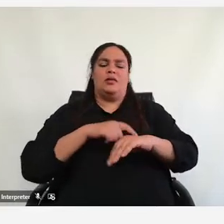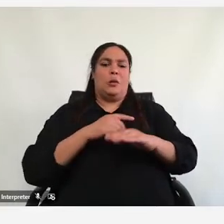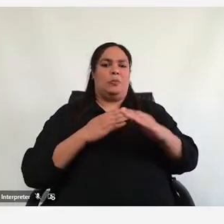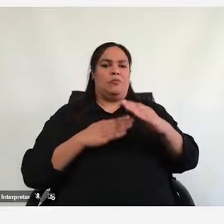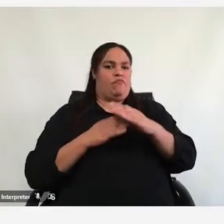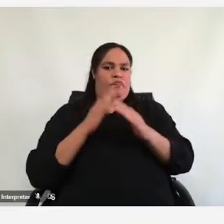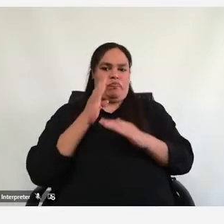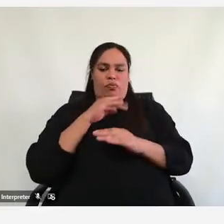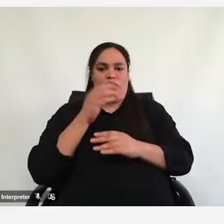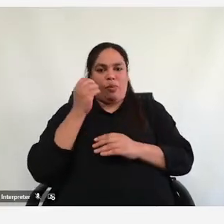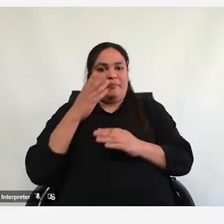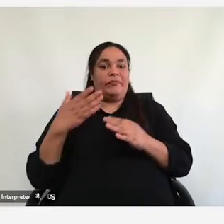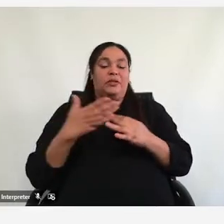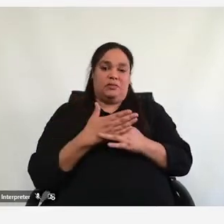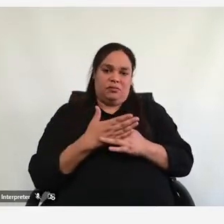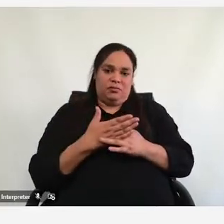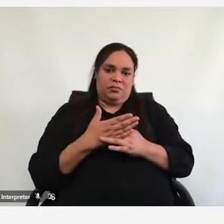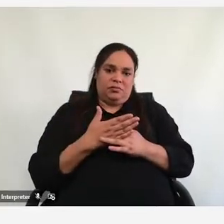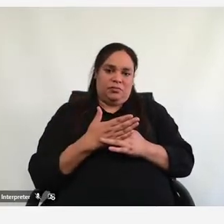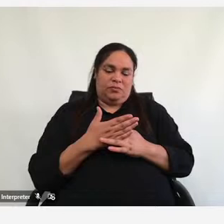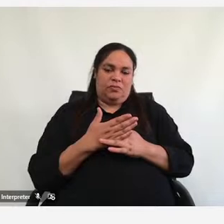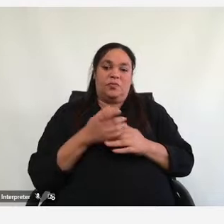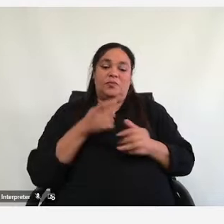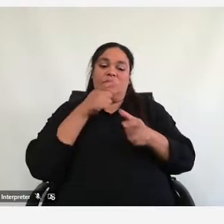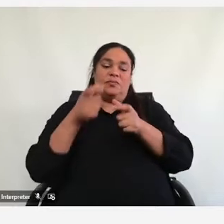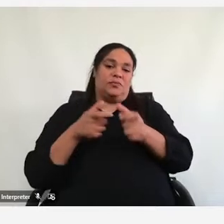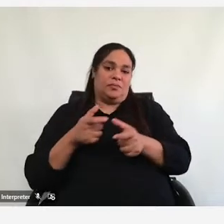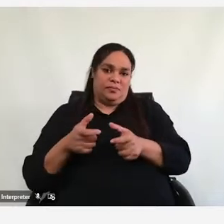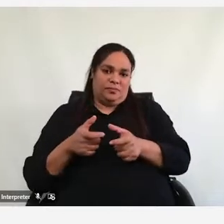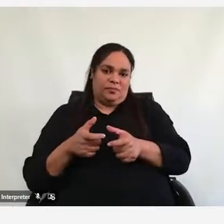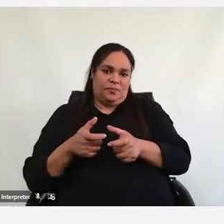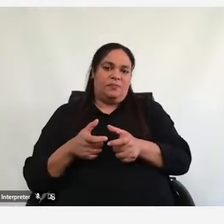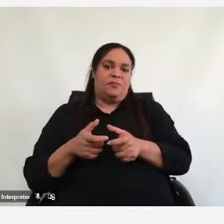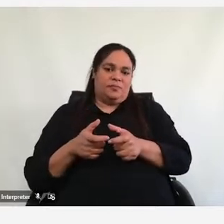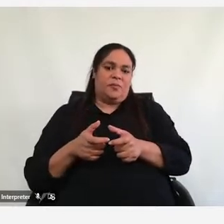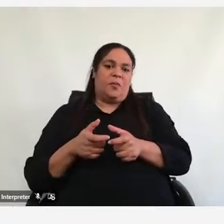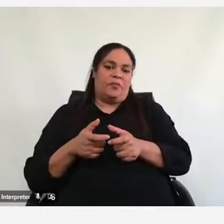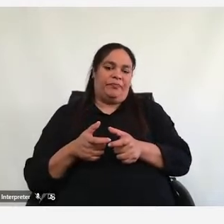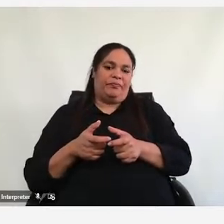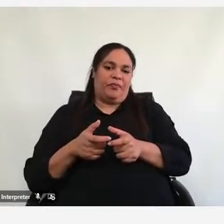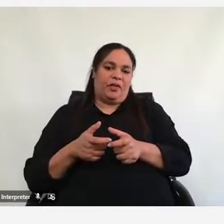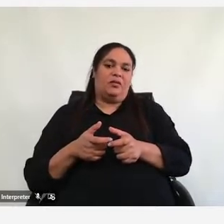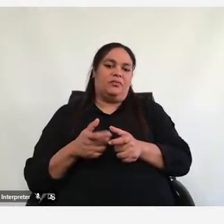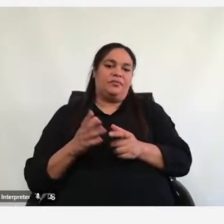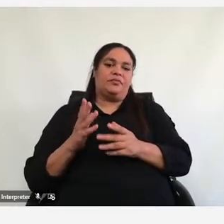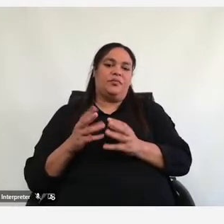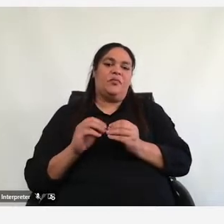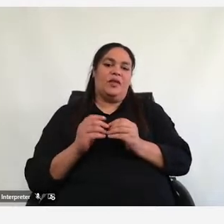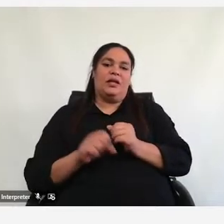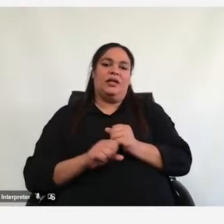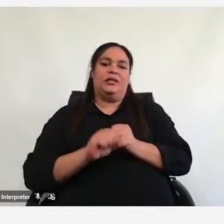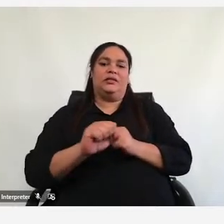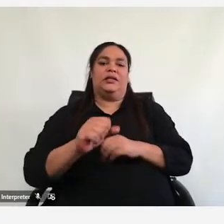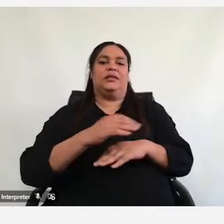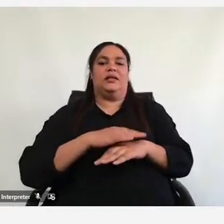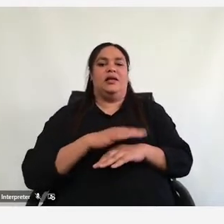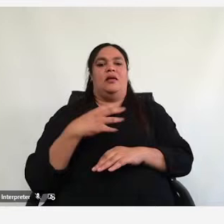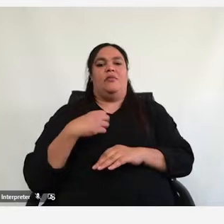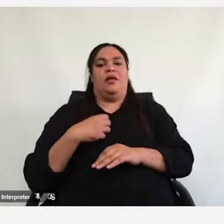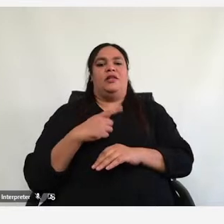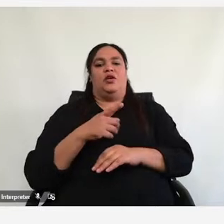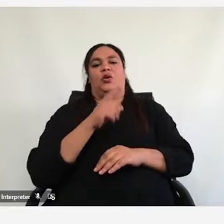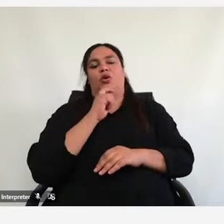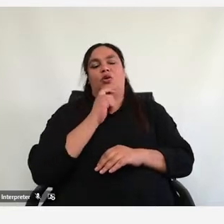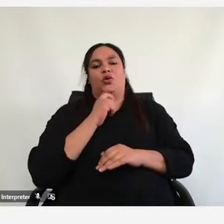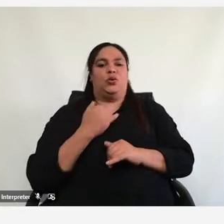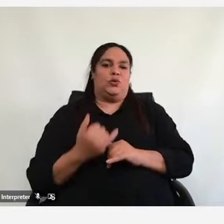that interjections, running commentary will ultimately further extend the time that the Minister will use